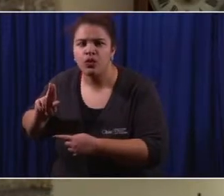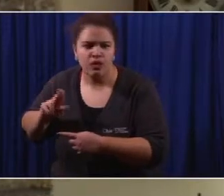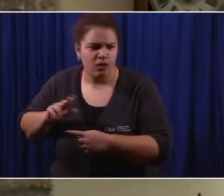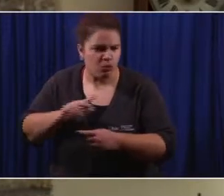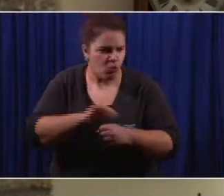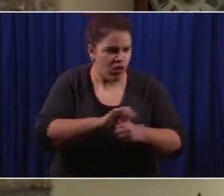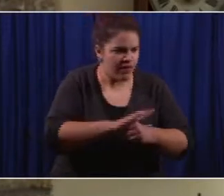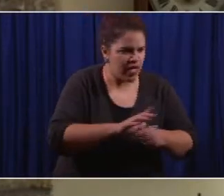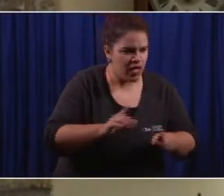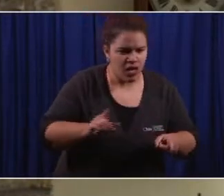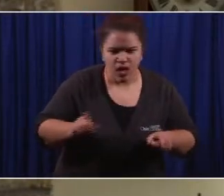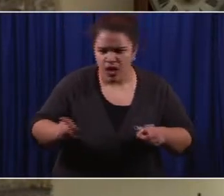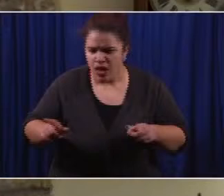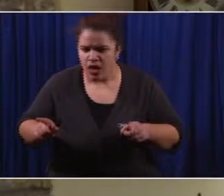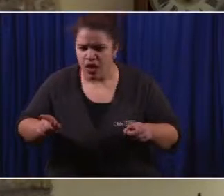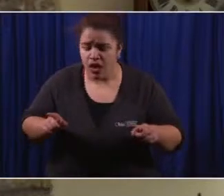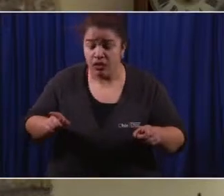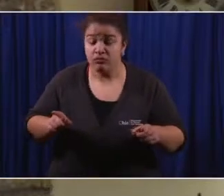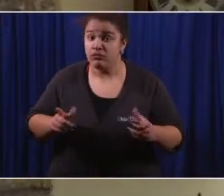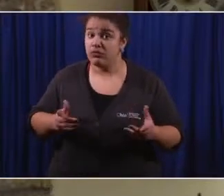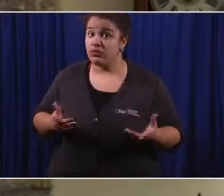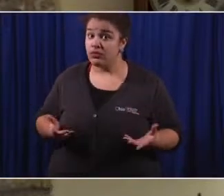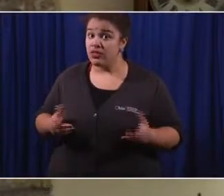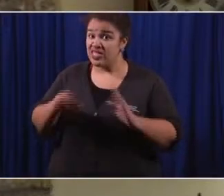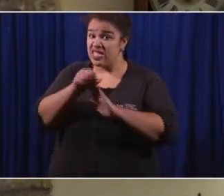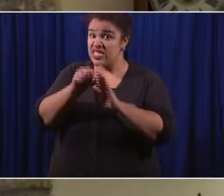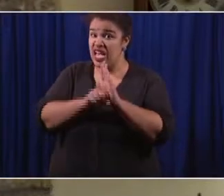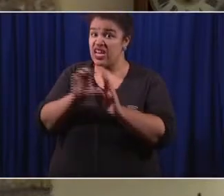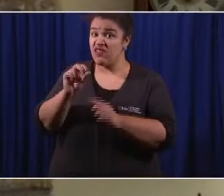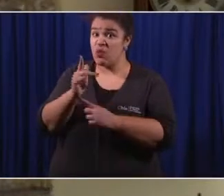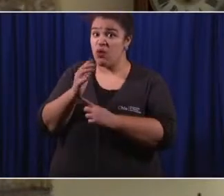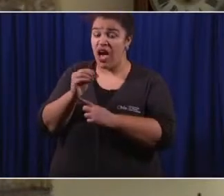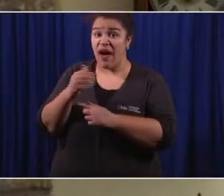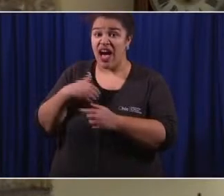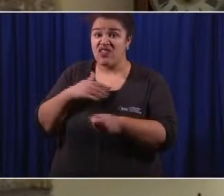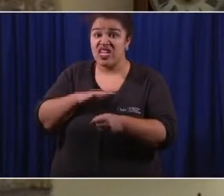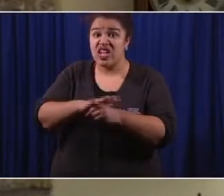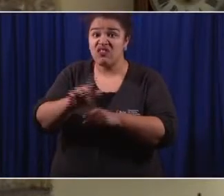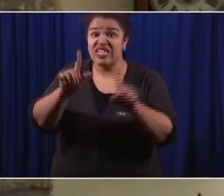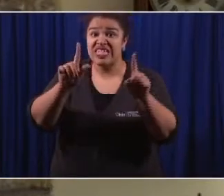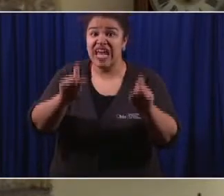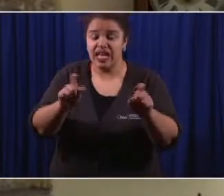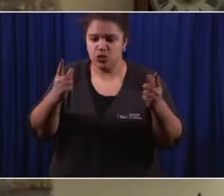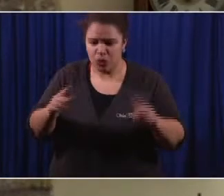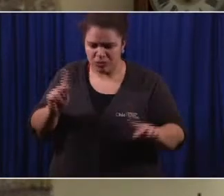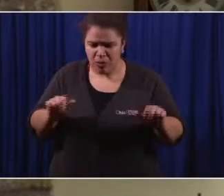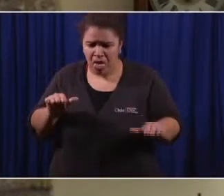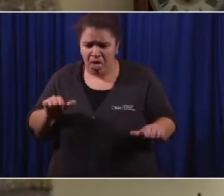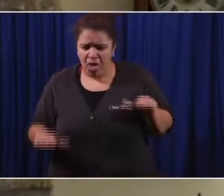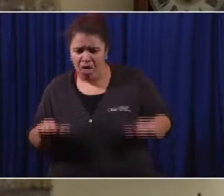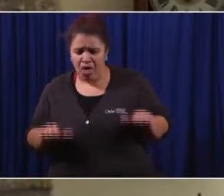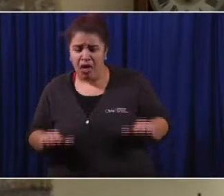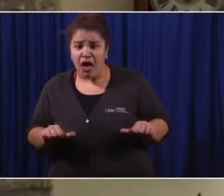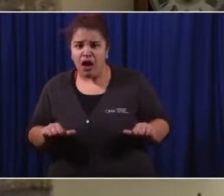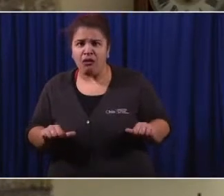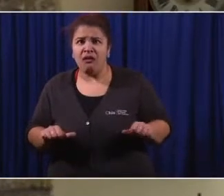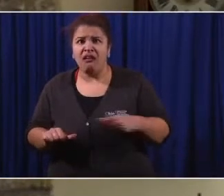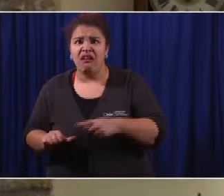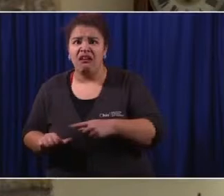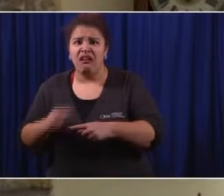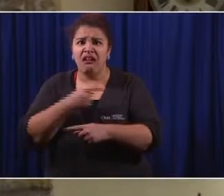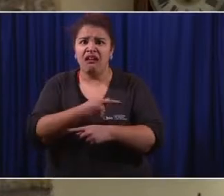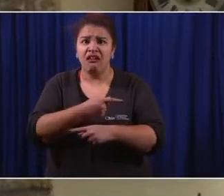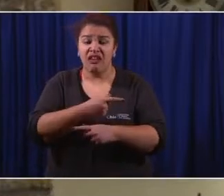has enough tests to treat everybody who will then be wanting to know if they have COVID-19 or if they have the flu?